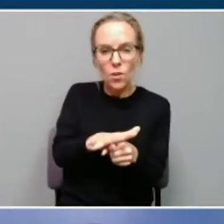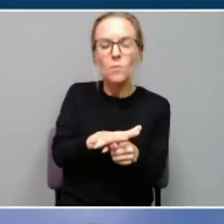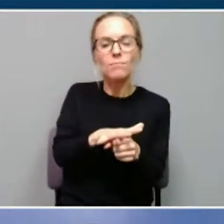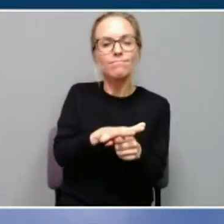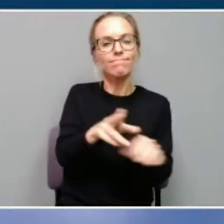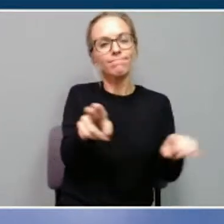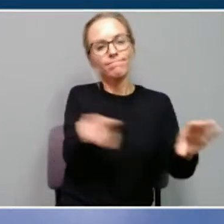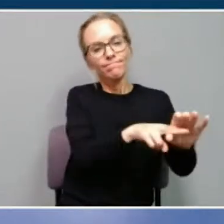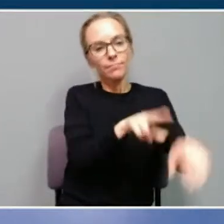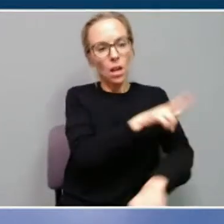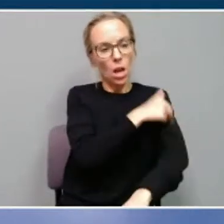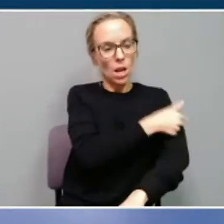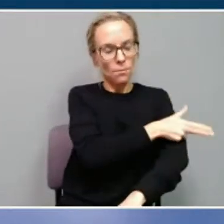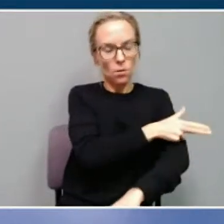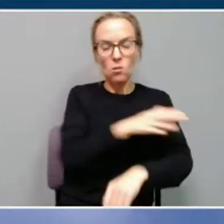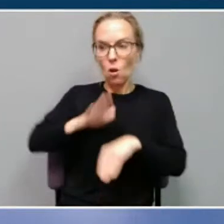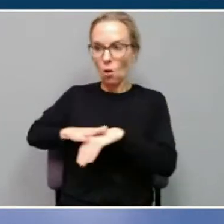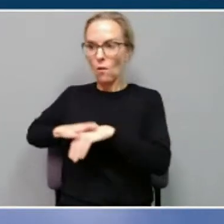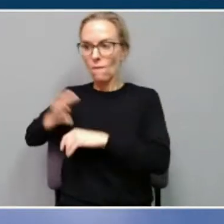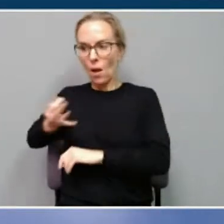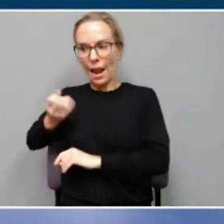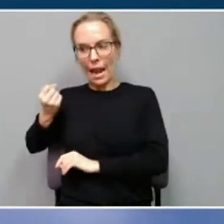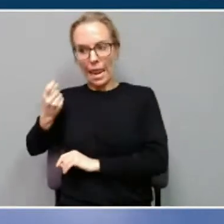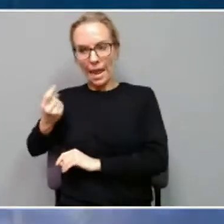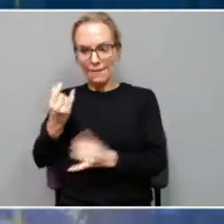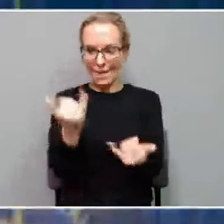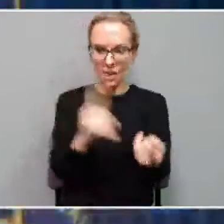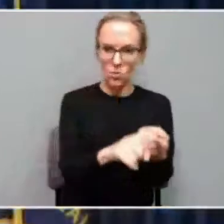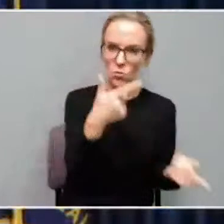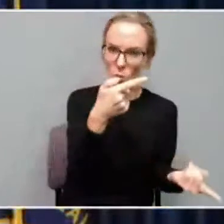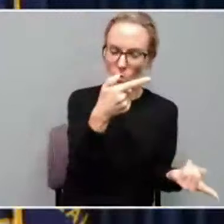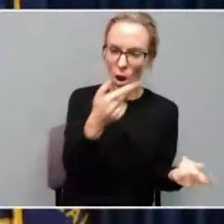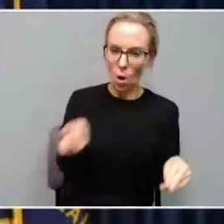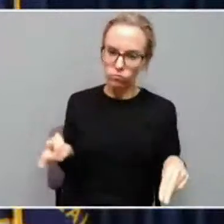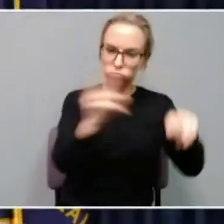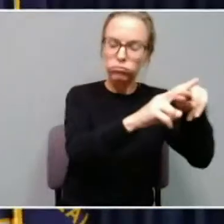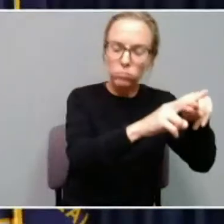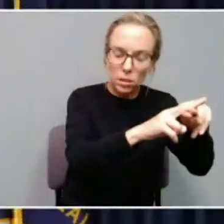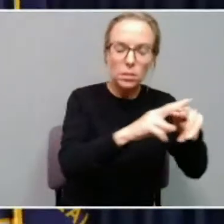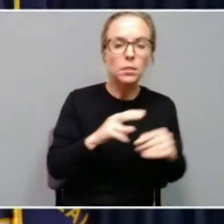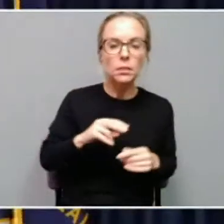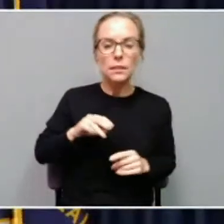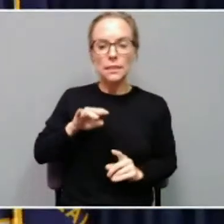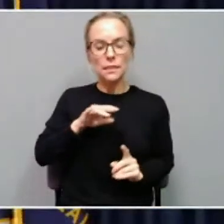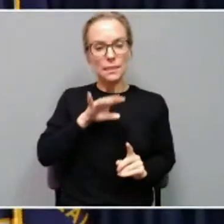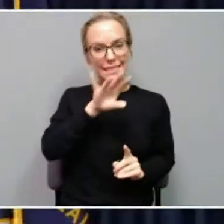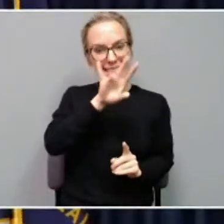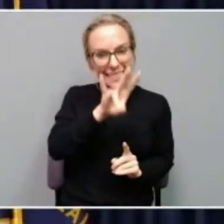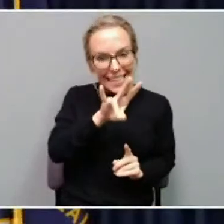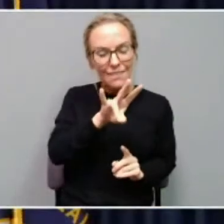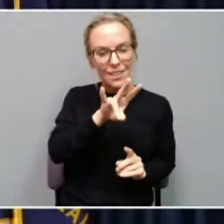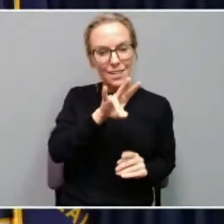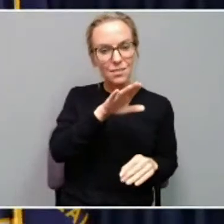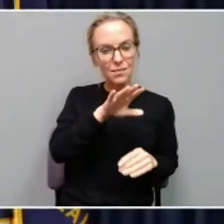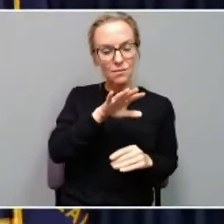11 on Friday. We have 7 in an ICU. That's up from 5 on